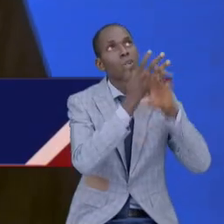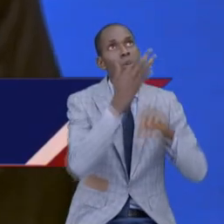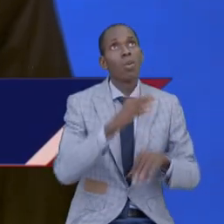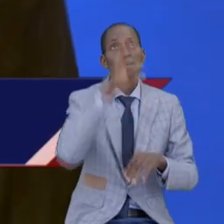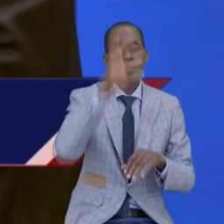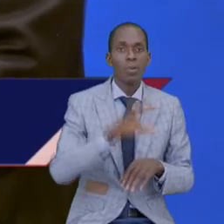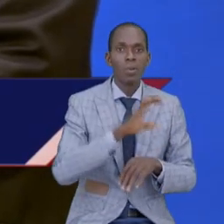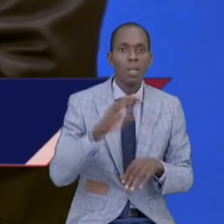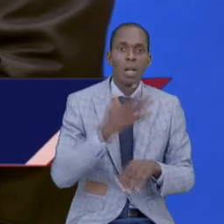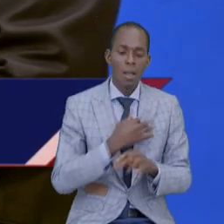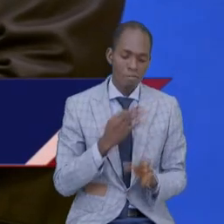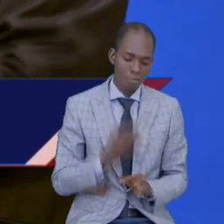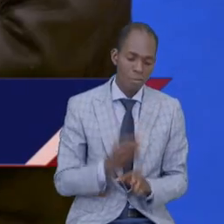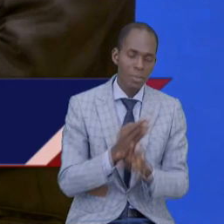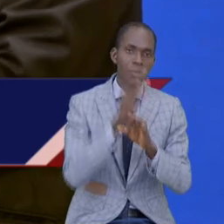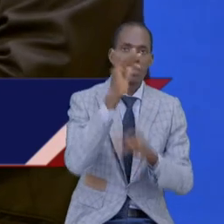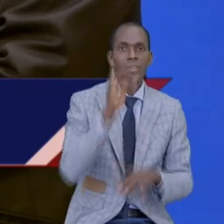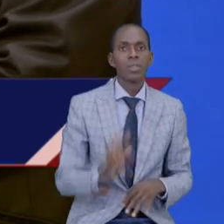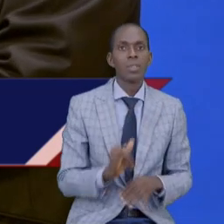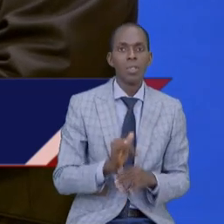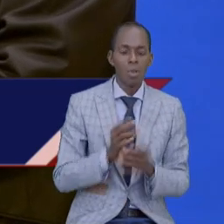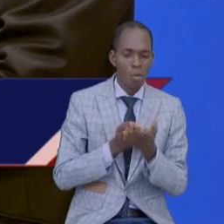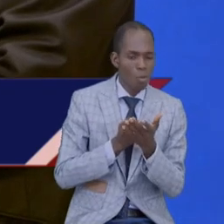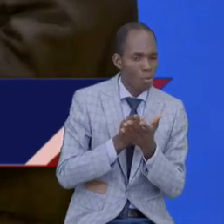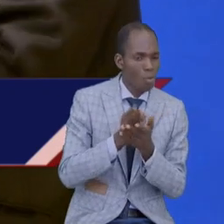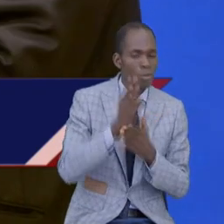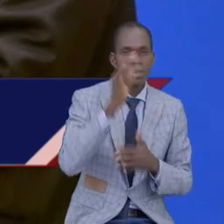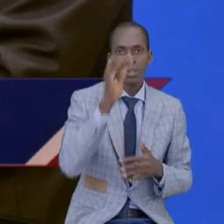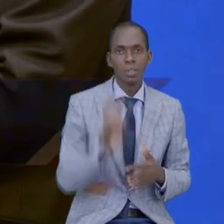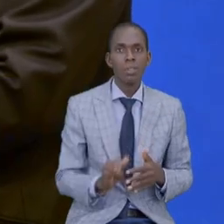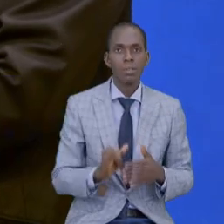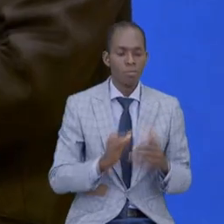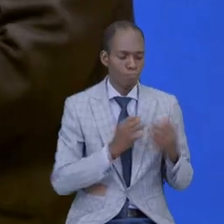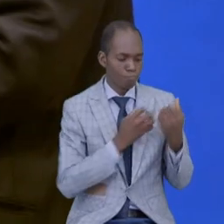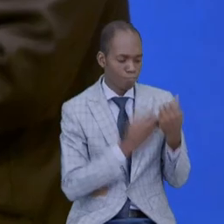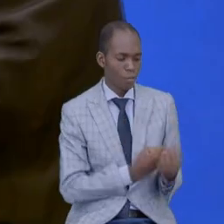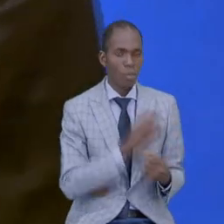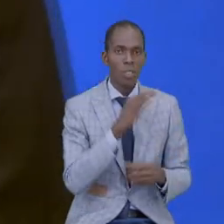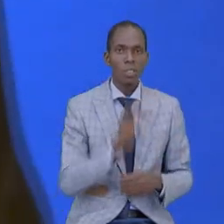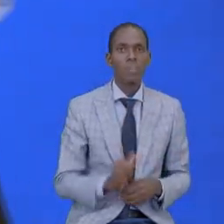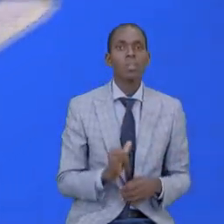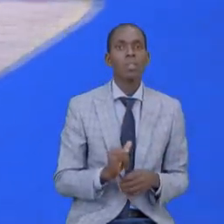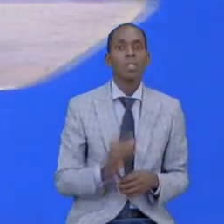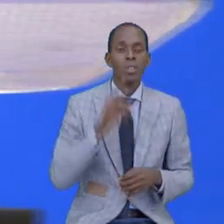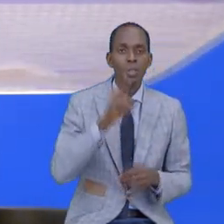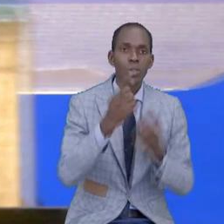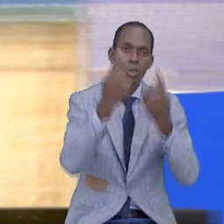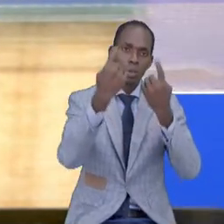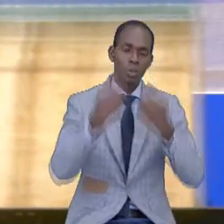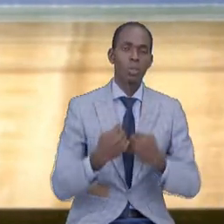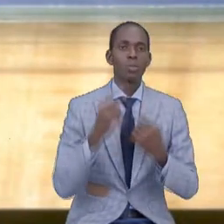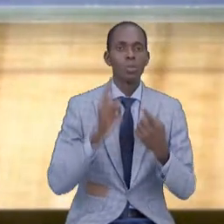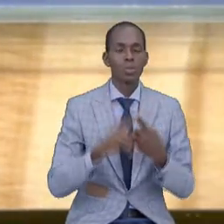And faithfully, honestly, confidently, trustfully, you come to